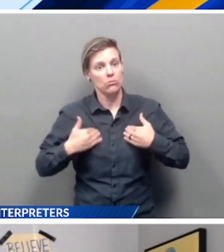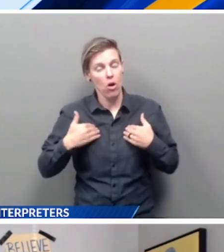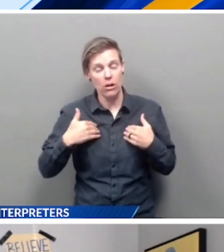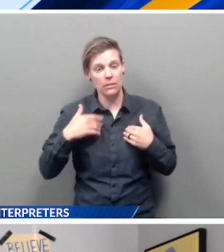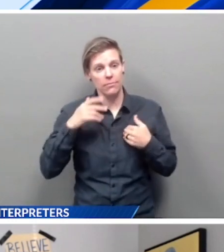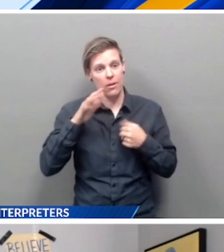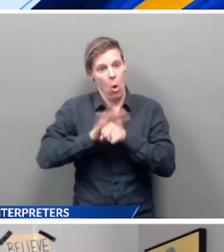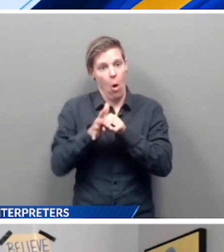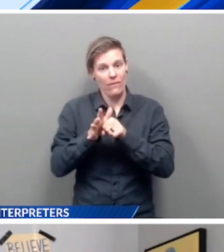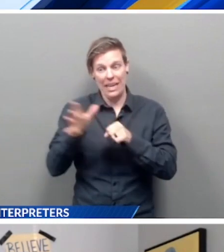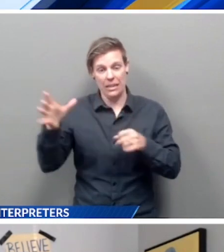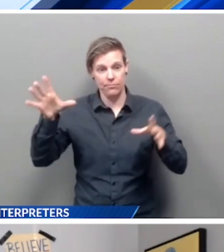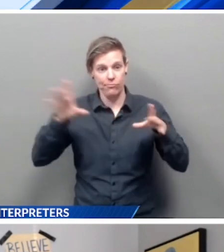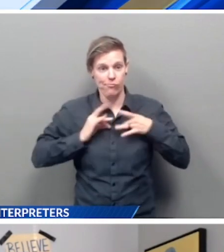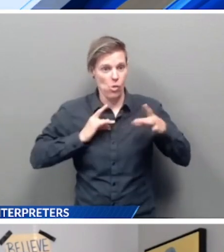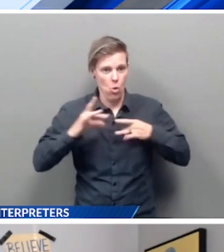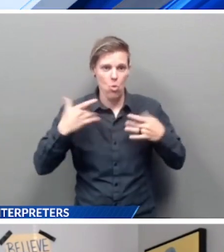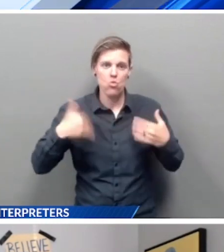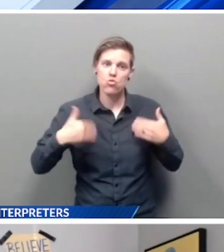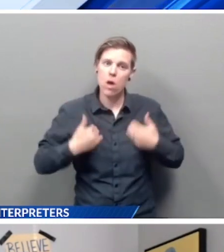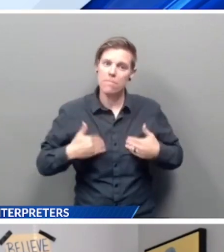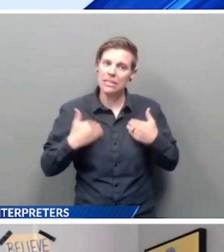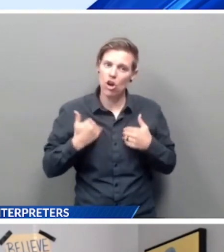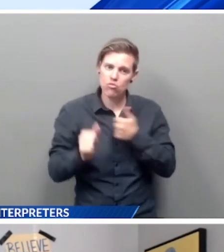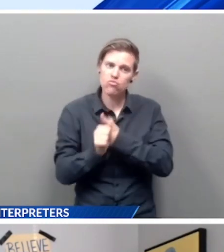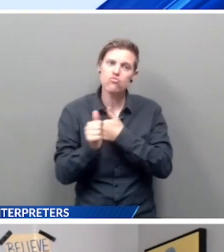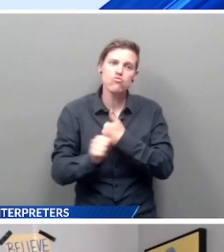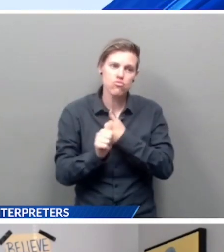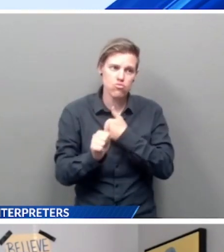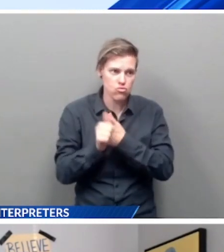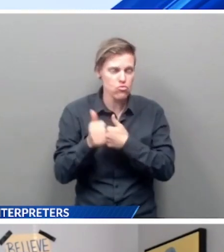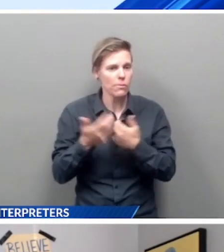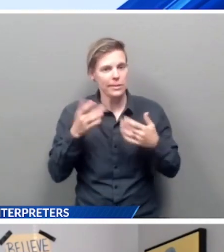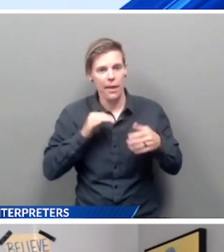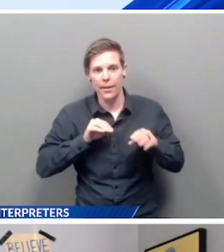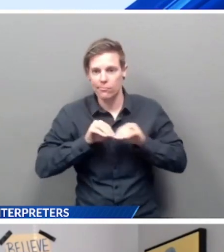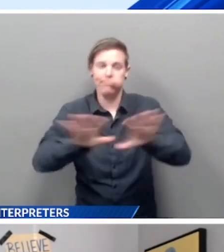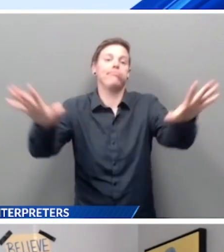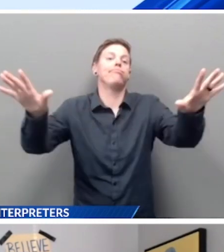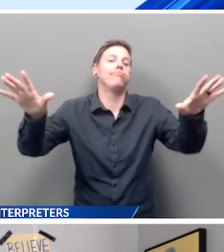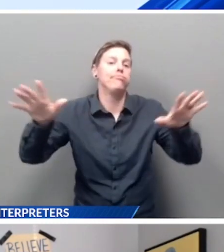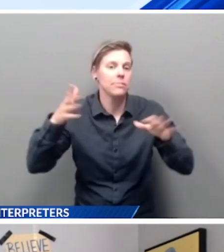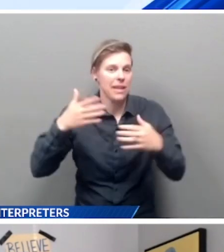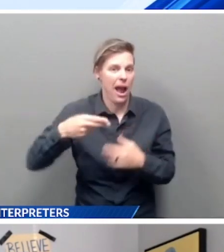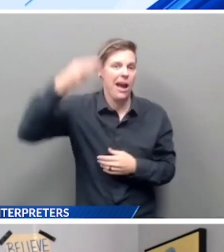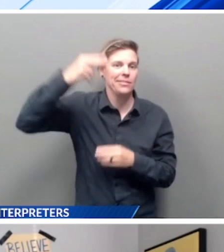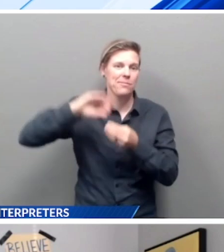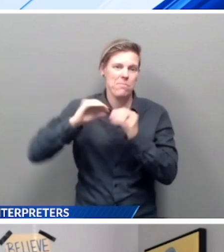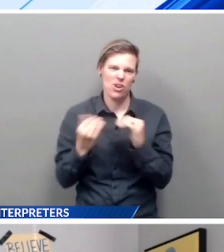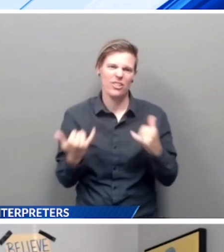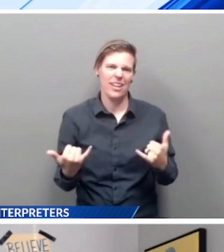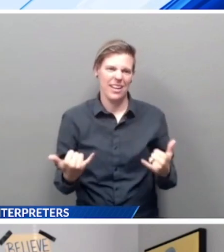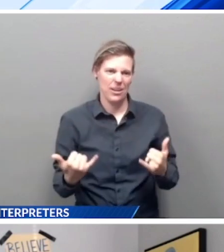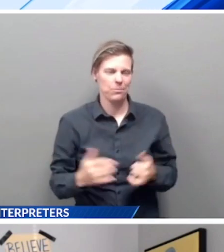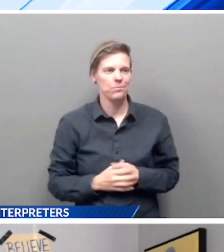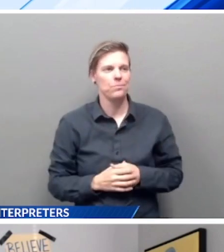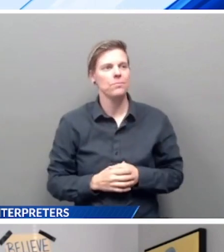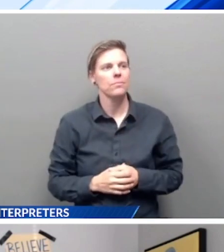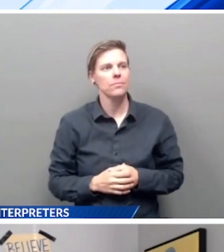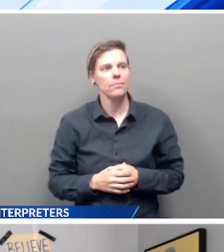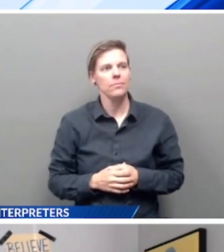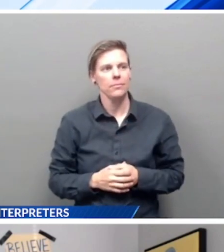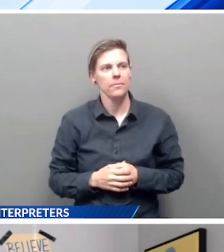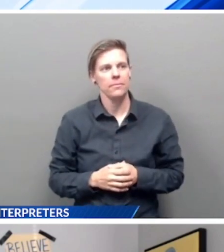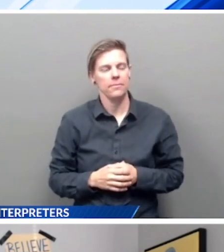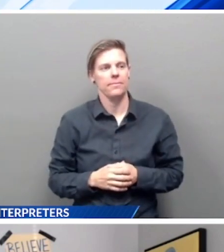Community transmission is very high now. And also what is different is, you